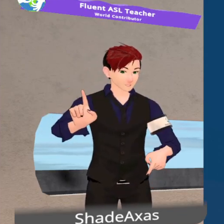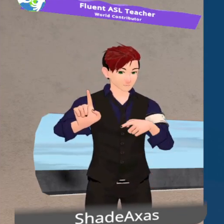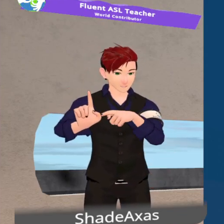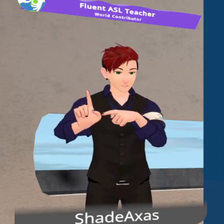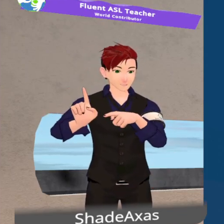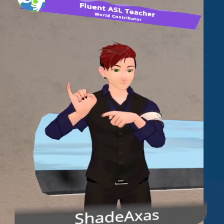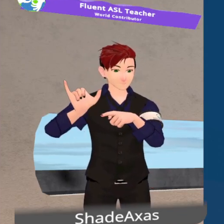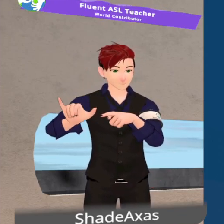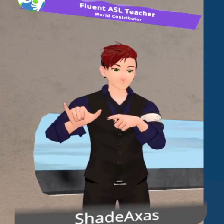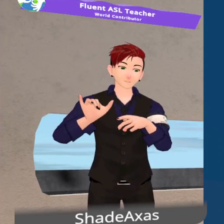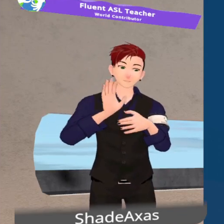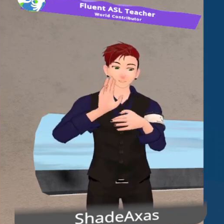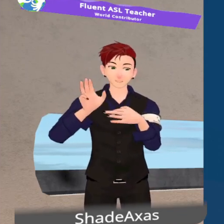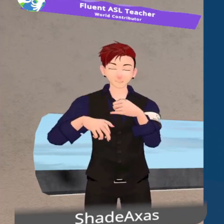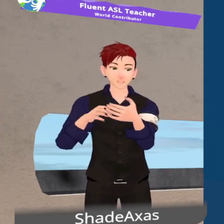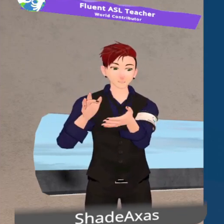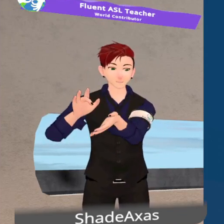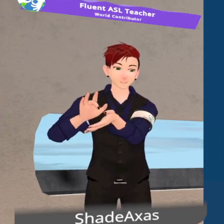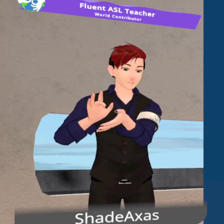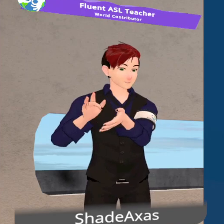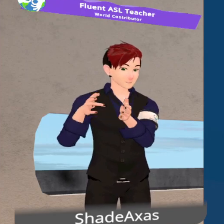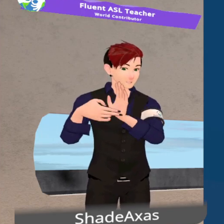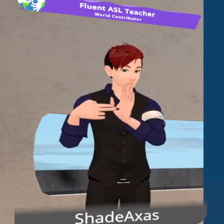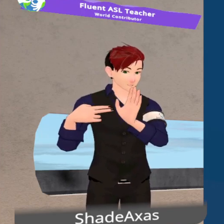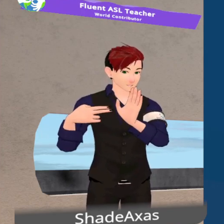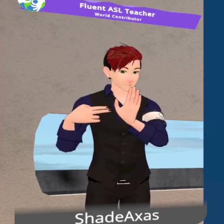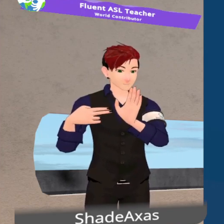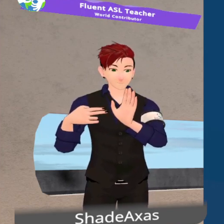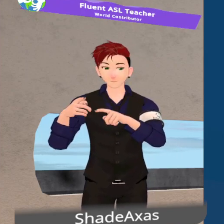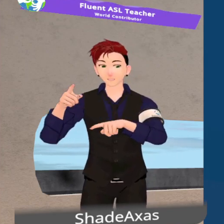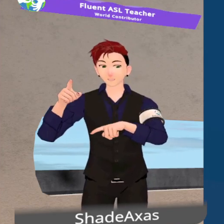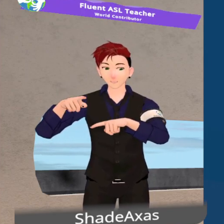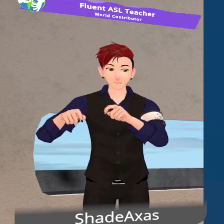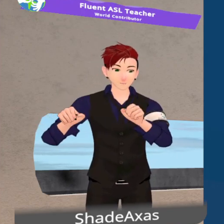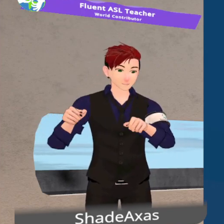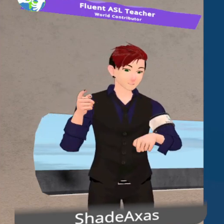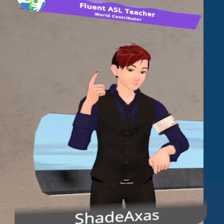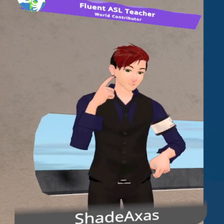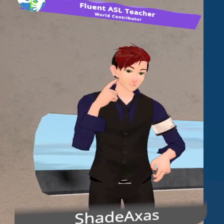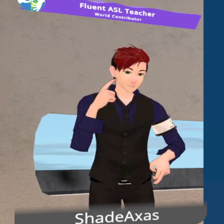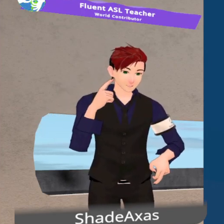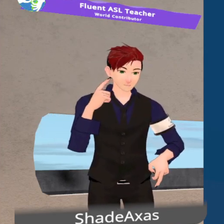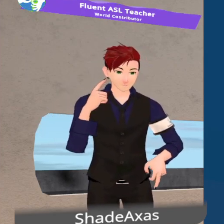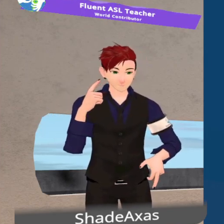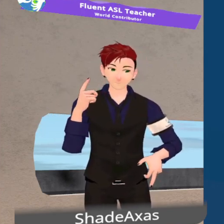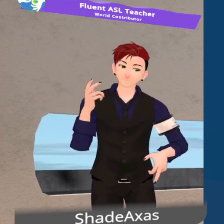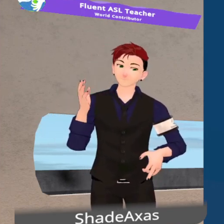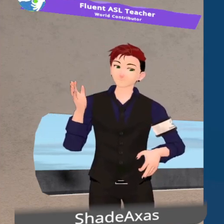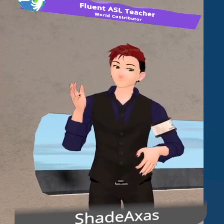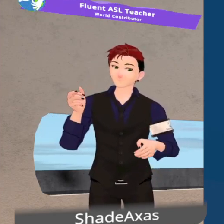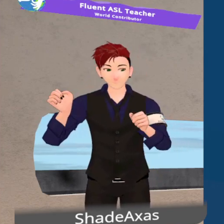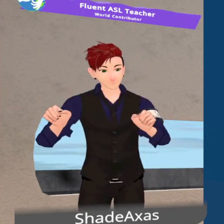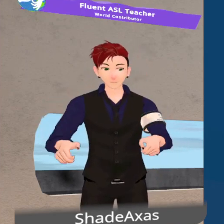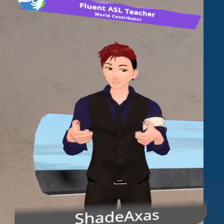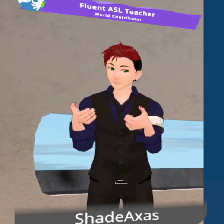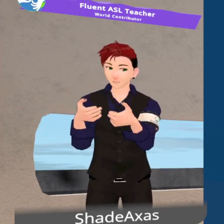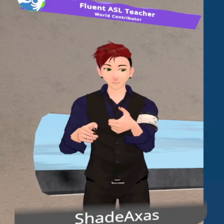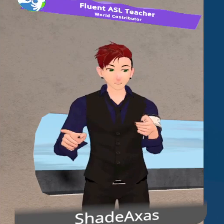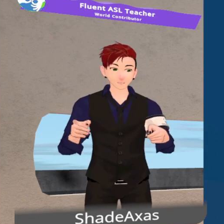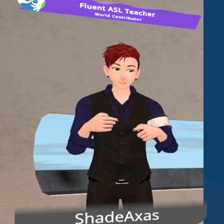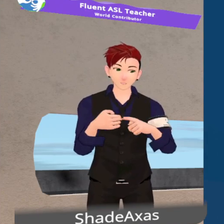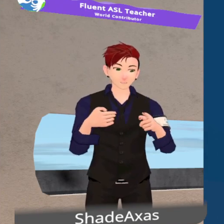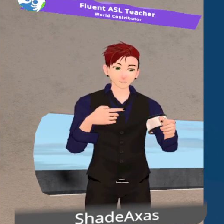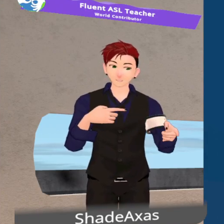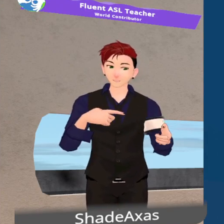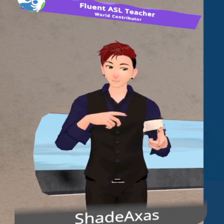a lowercase d, that is talking about the medical condition, talking about the inability to hear. And it can